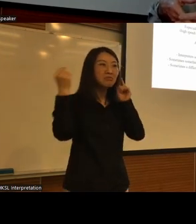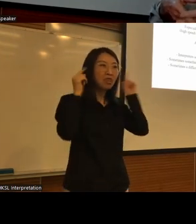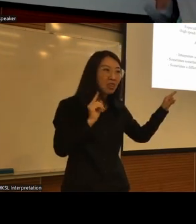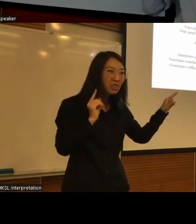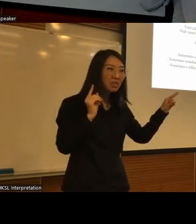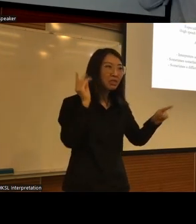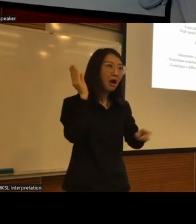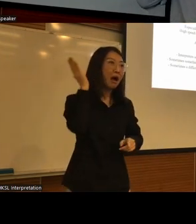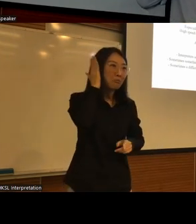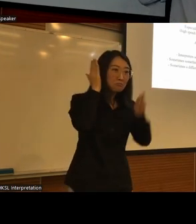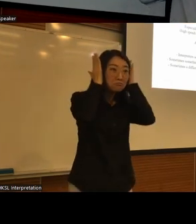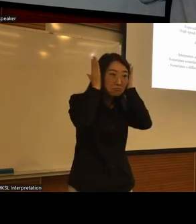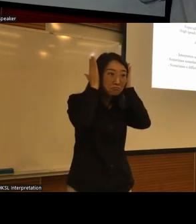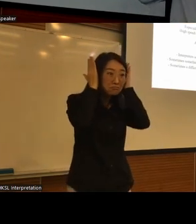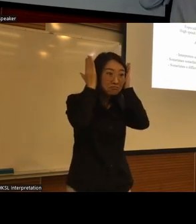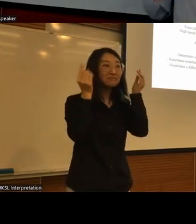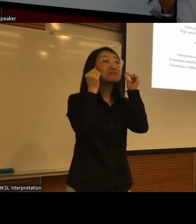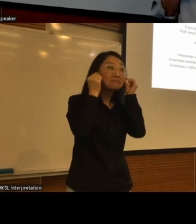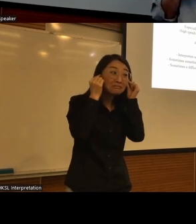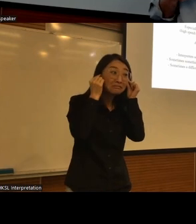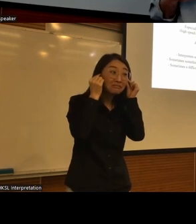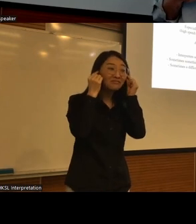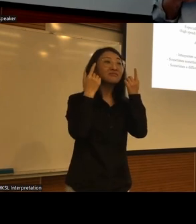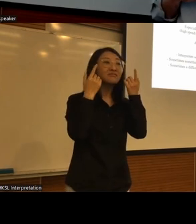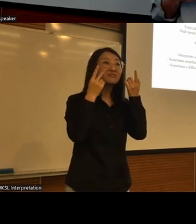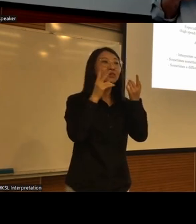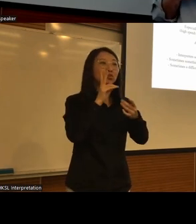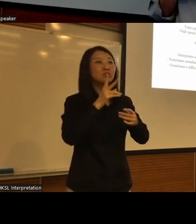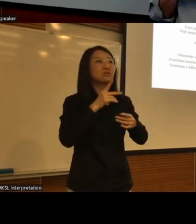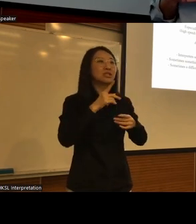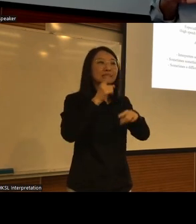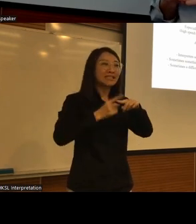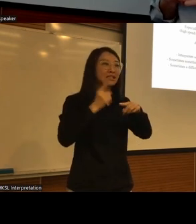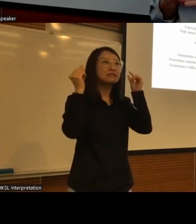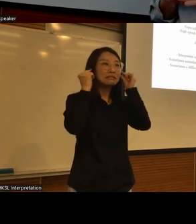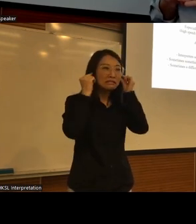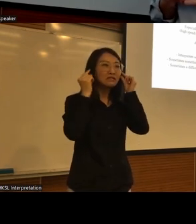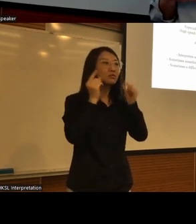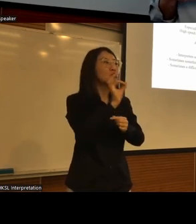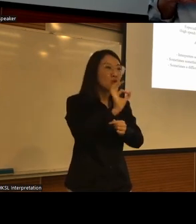your ears? Did you plug your ears for a fraction of a second? No, you did hear it.